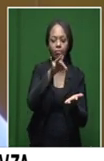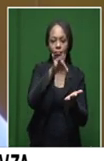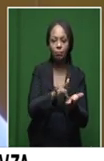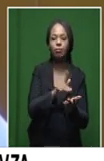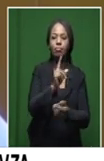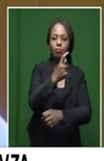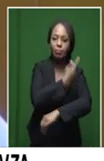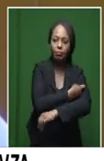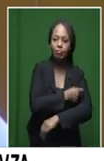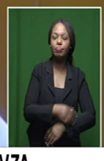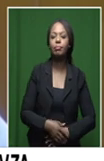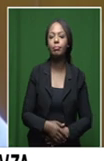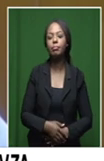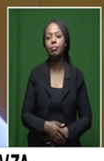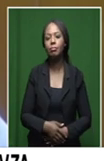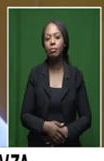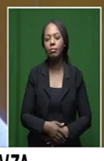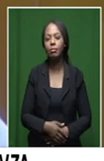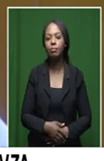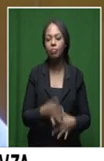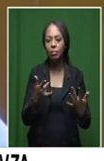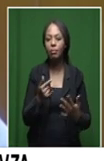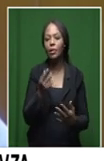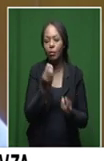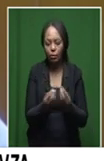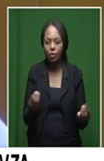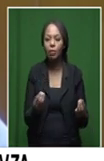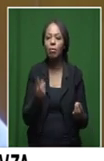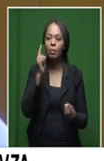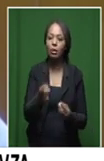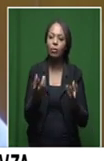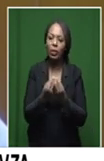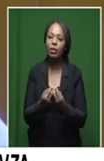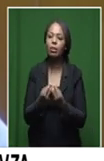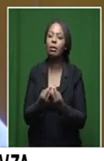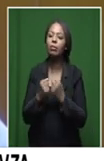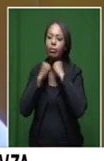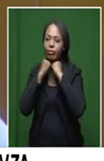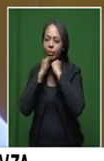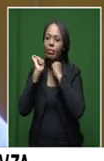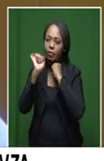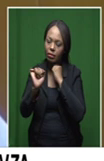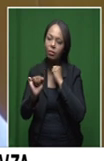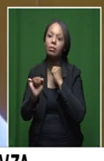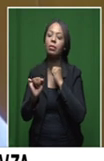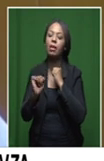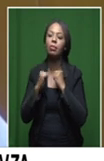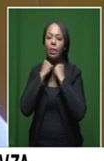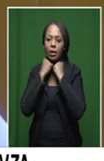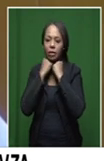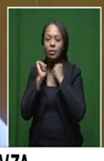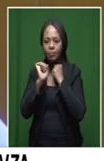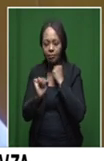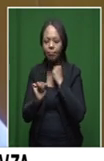child can have an adult with them as they go through the vaccination process. So we